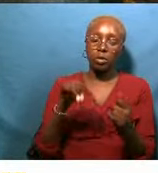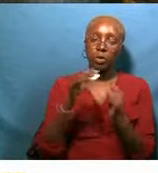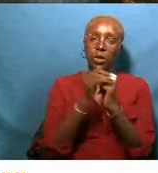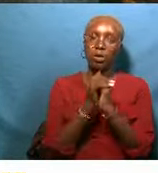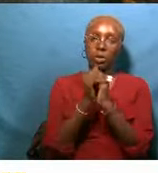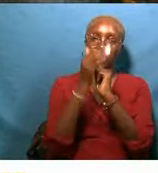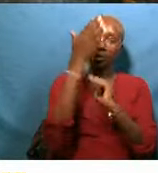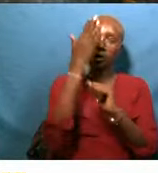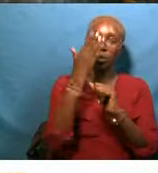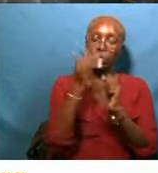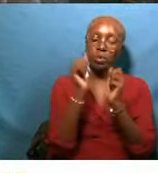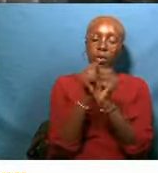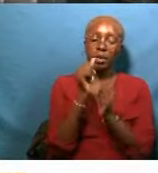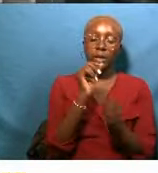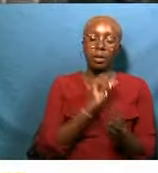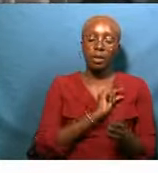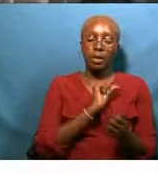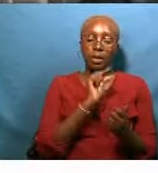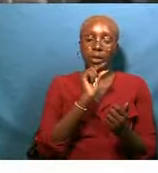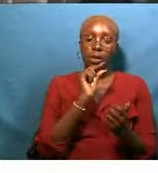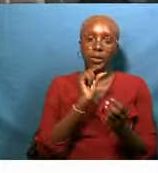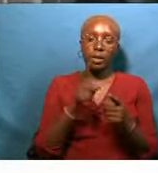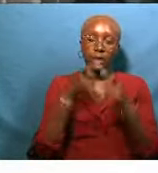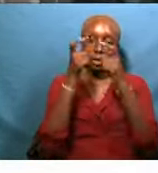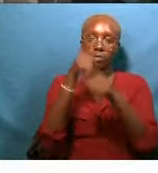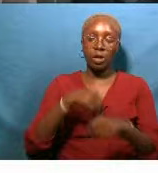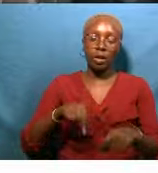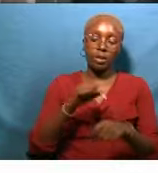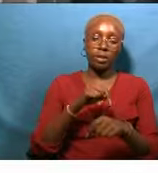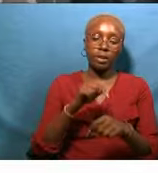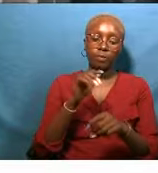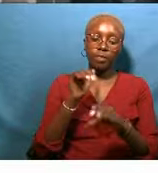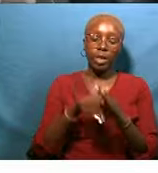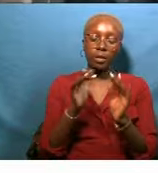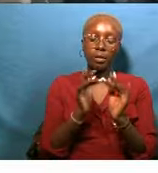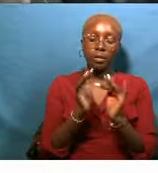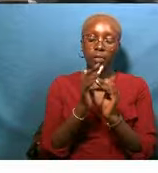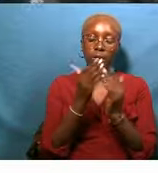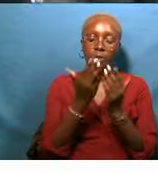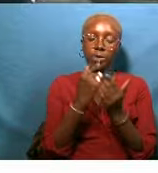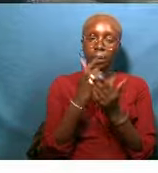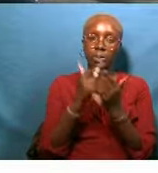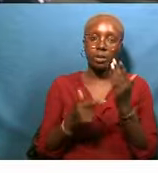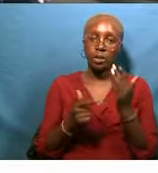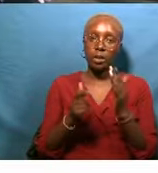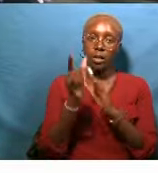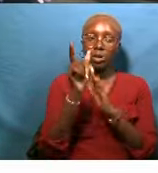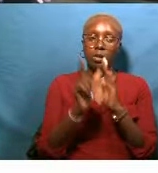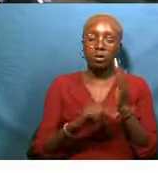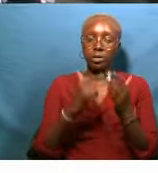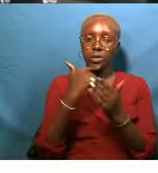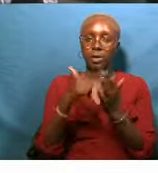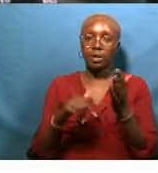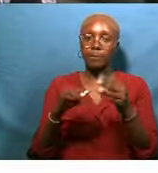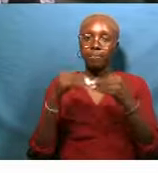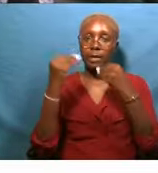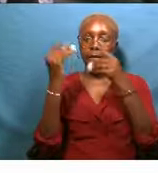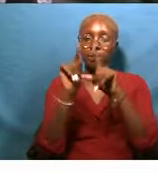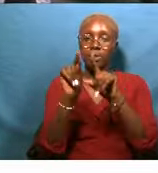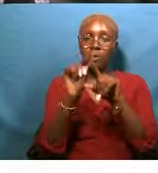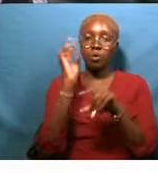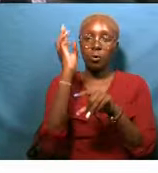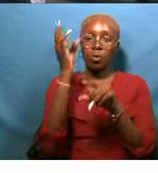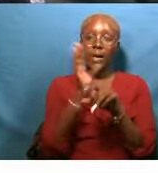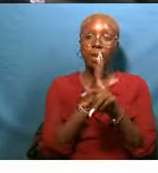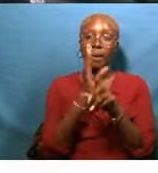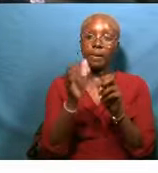with our gifts. The Bible says in Luke chapter 6, verse 38, that give, and it shall be given to you, pressed